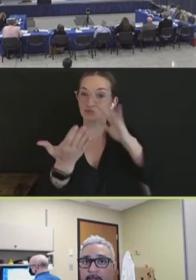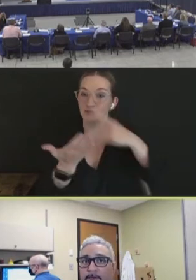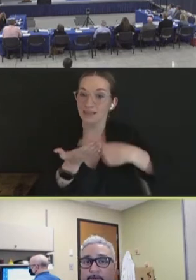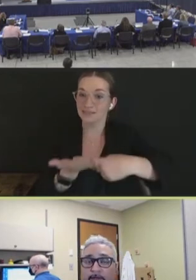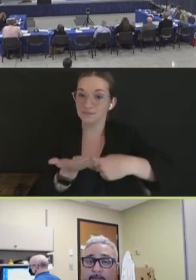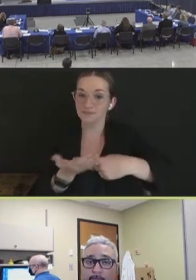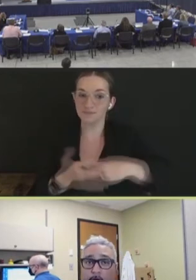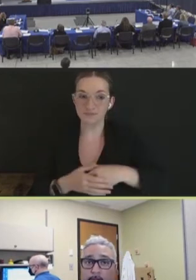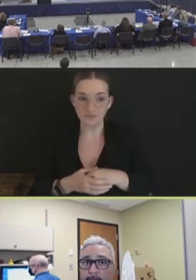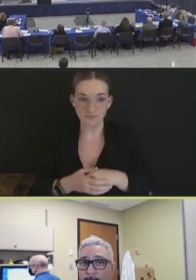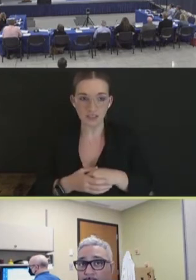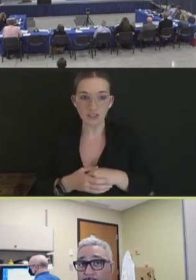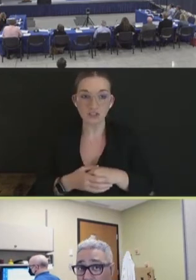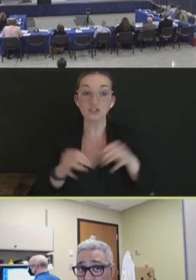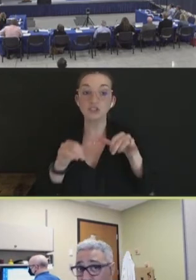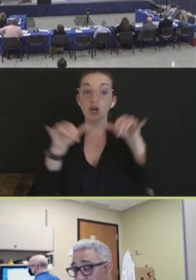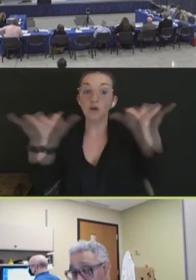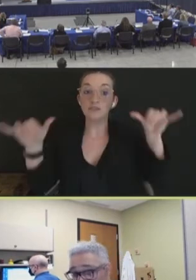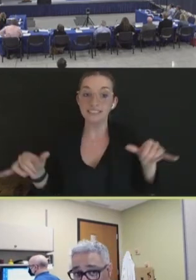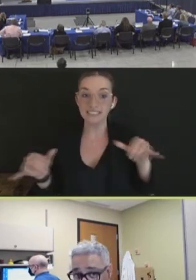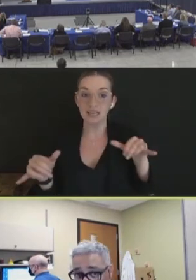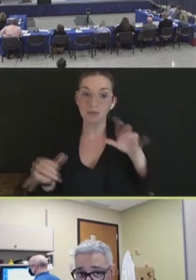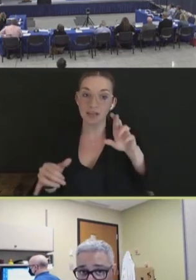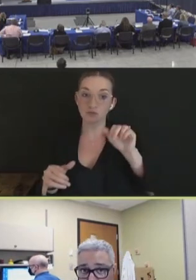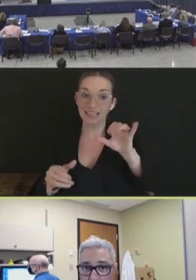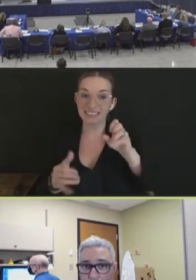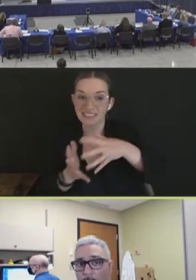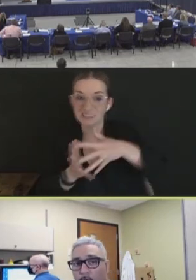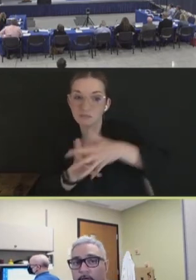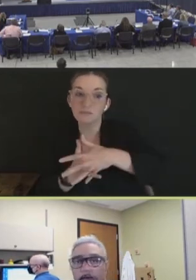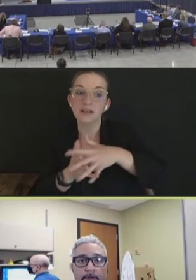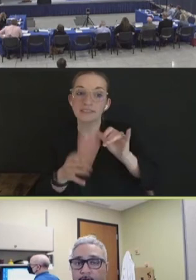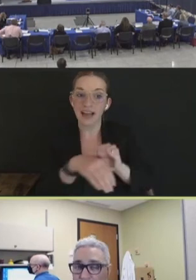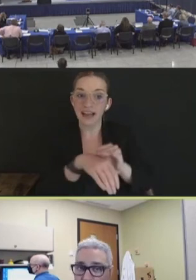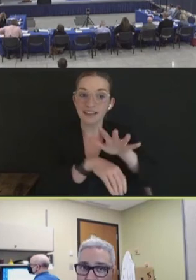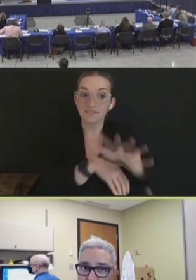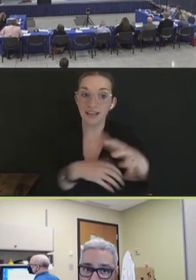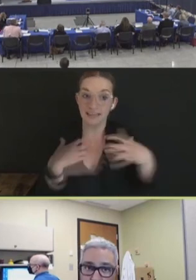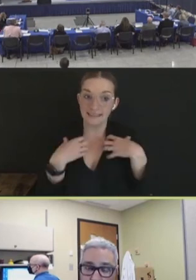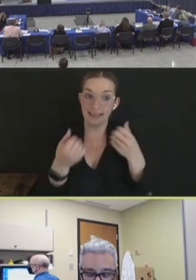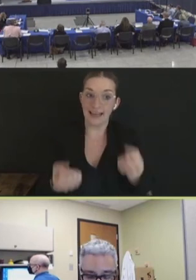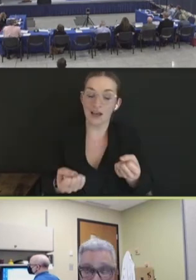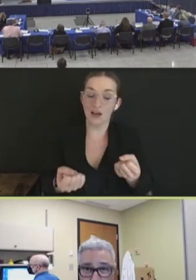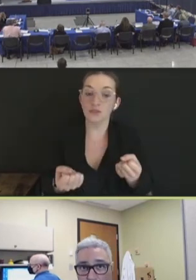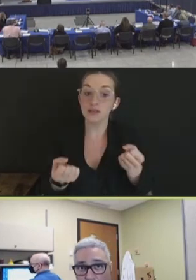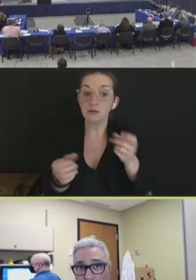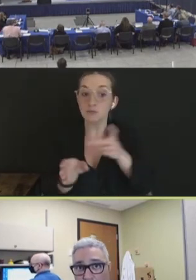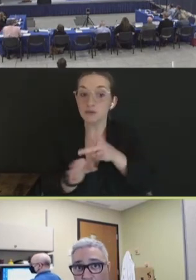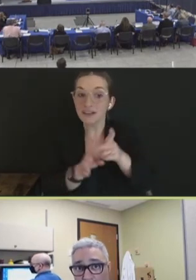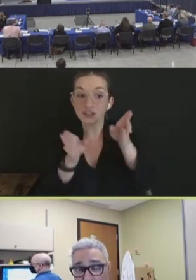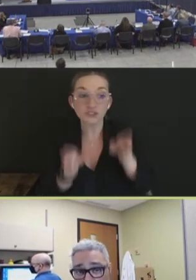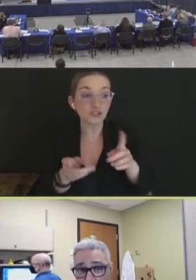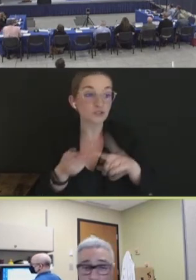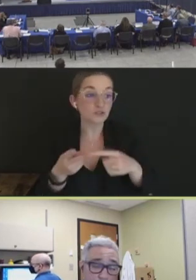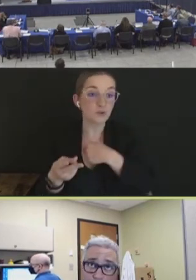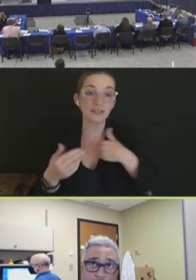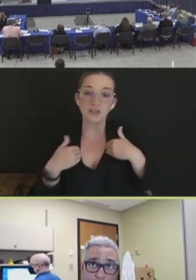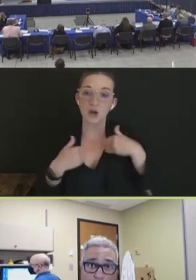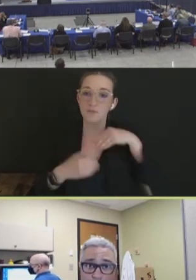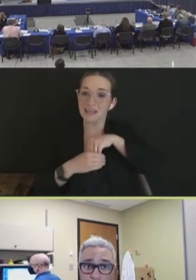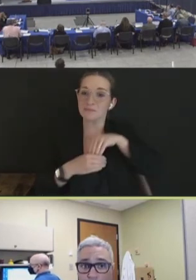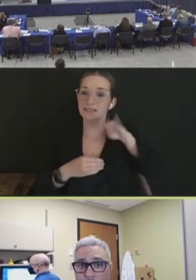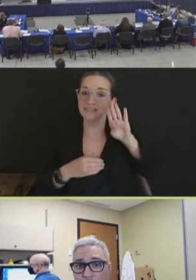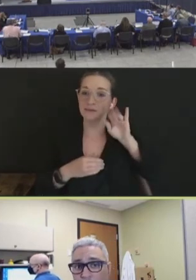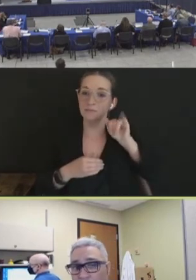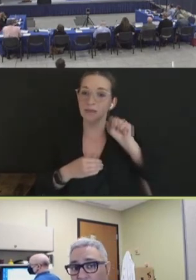know systemic racism broadly impacts clinicians and public health professionals. We know there tends to be implicit bias against communities of color as well as